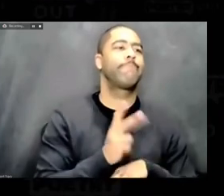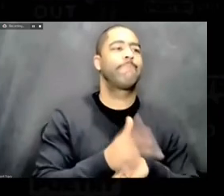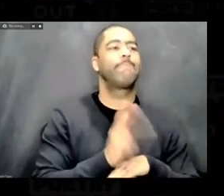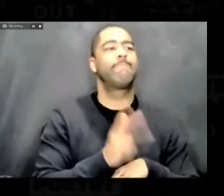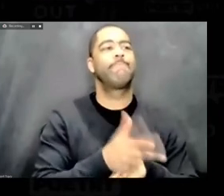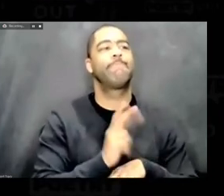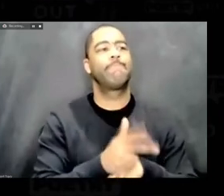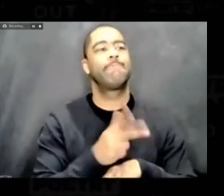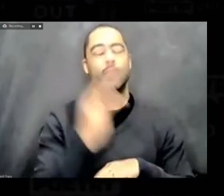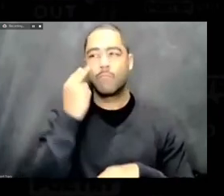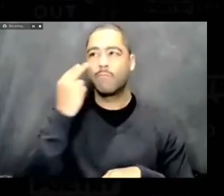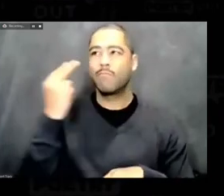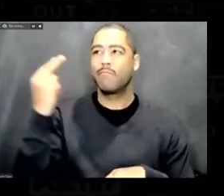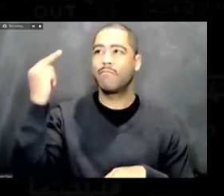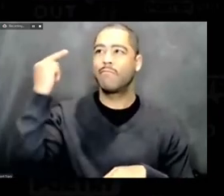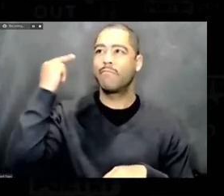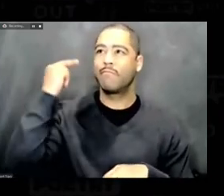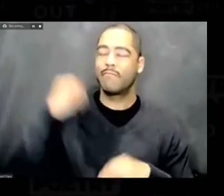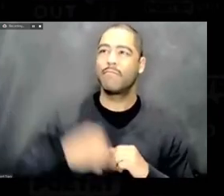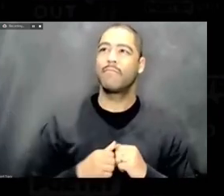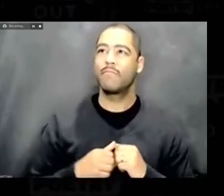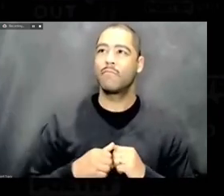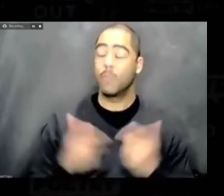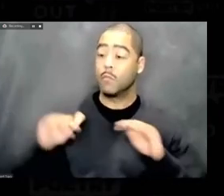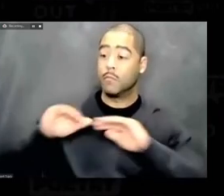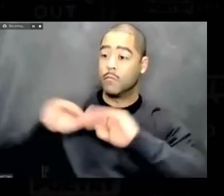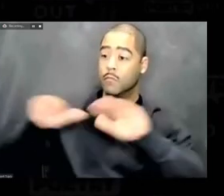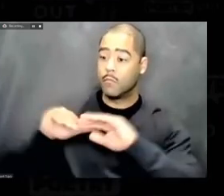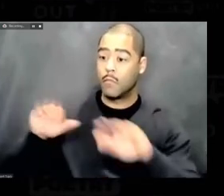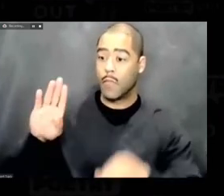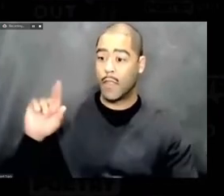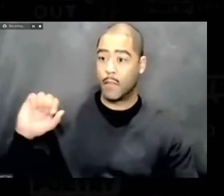this poem for you is a small joy.